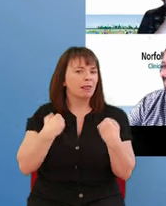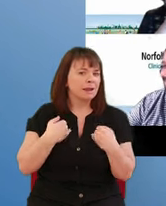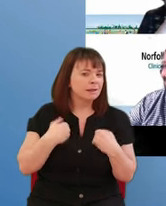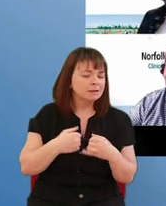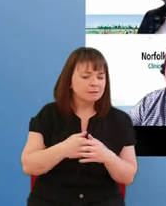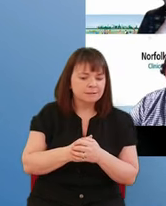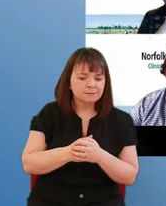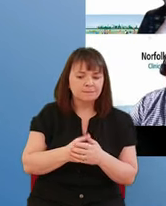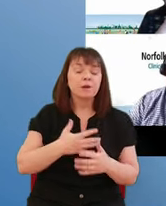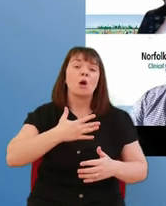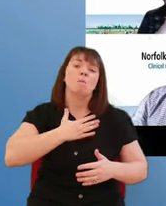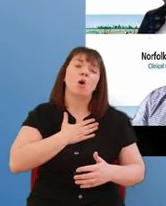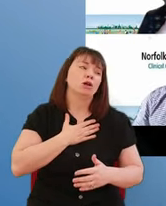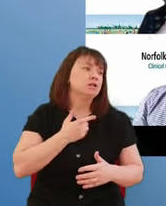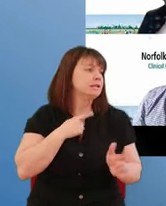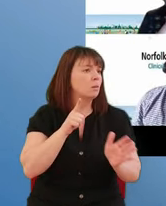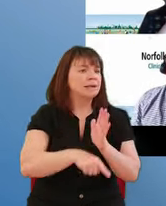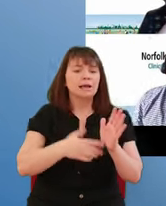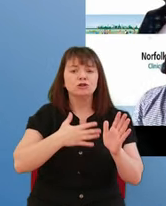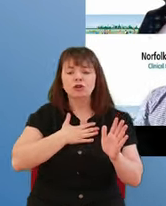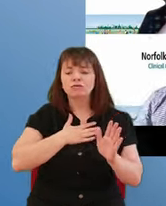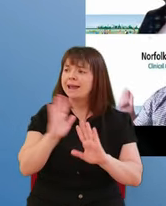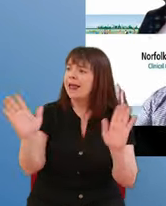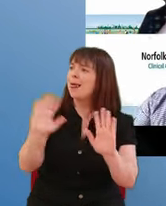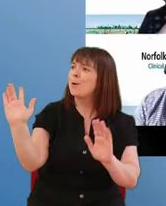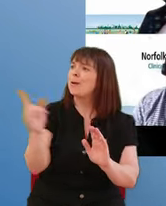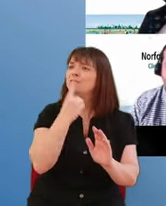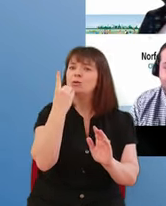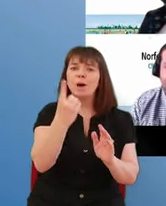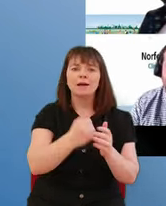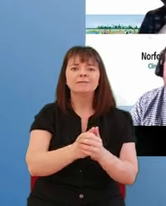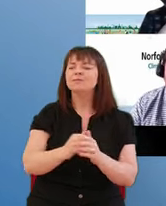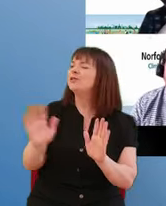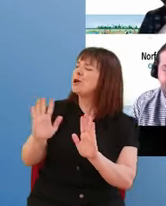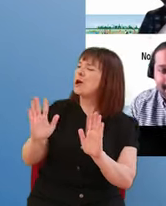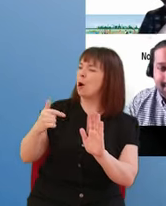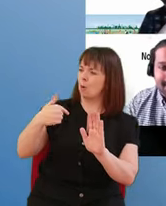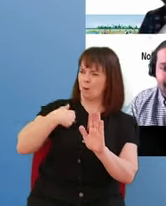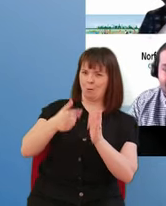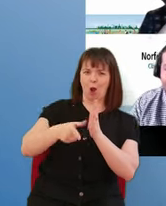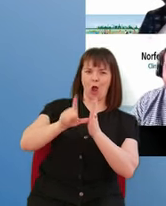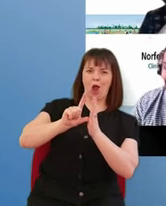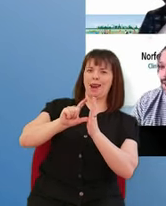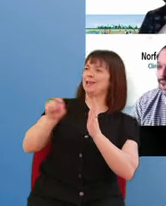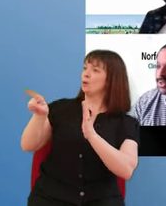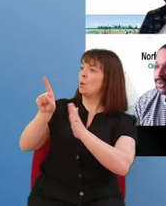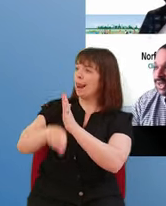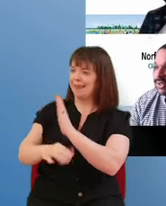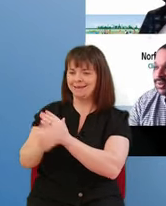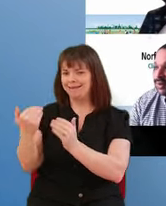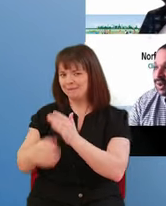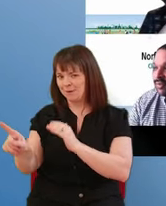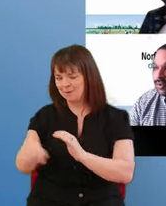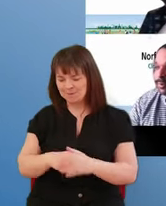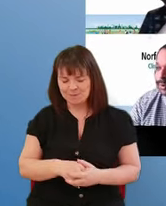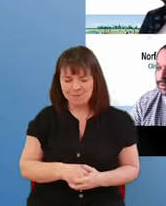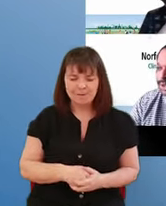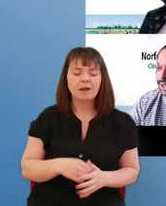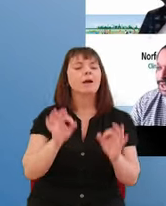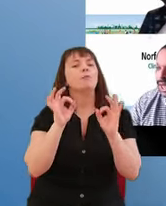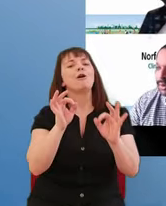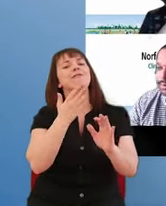Perfect, thank you. Okay, so for those that don't know me, my name is Julian, and I work in the delegated commissioning team. And I'd like to present to you